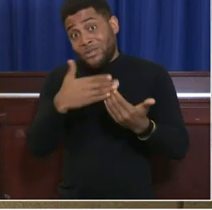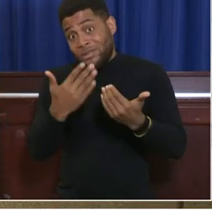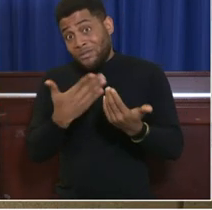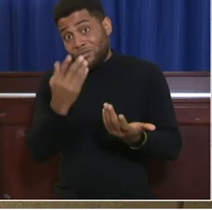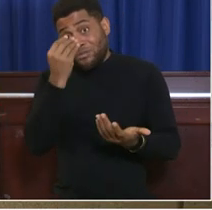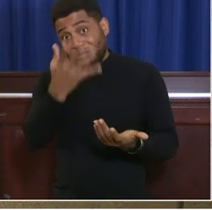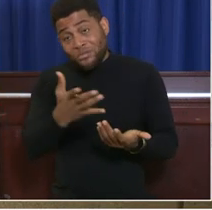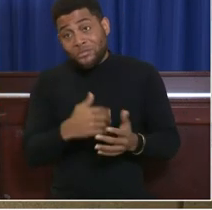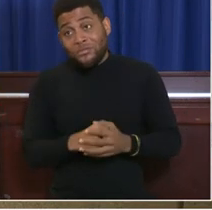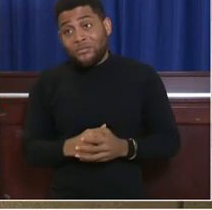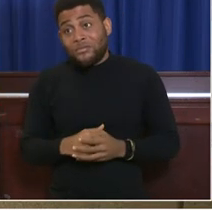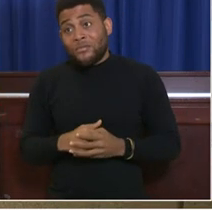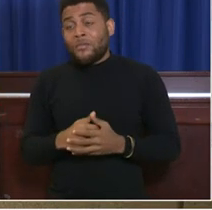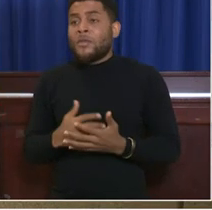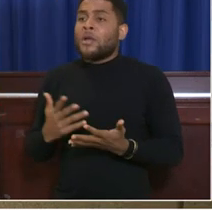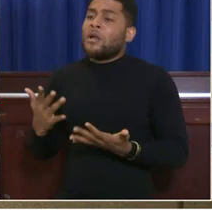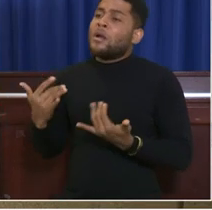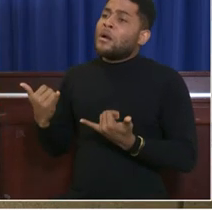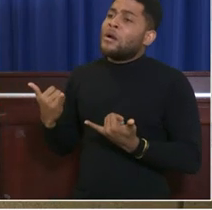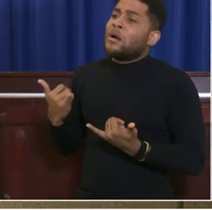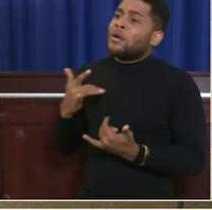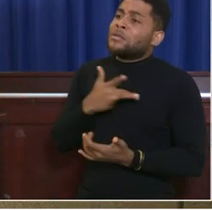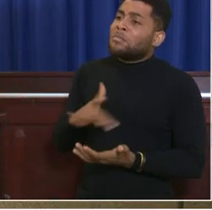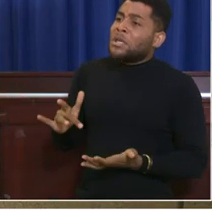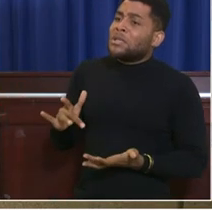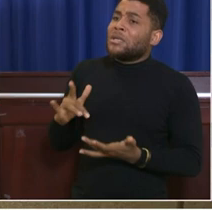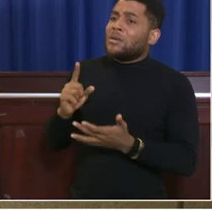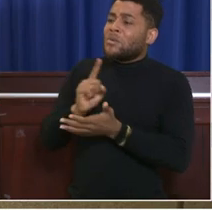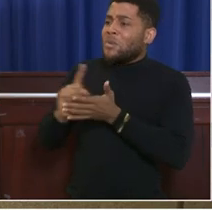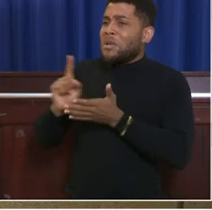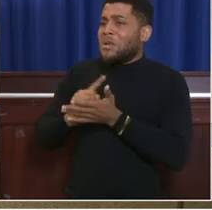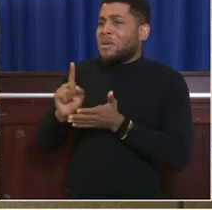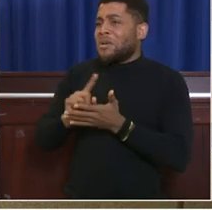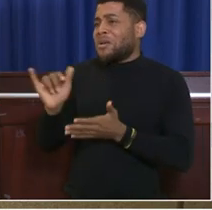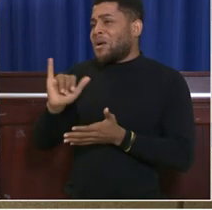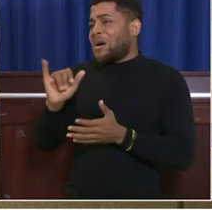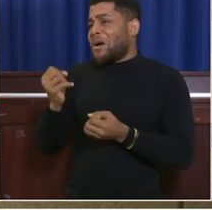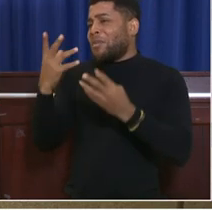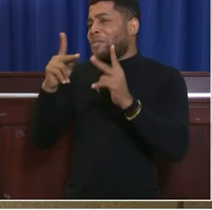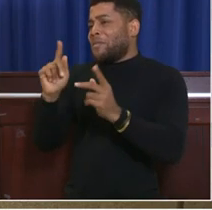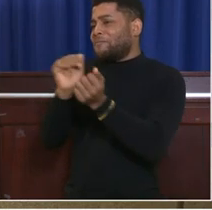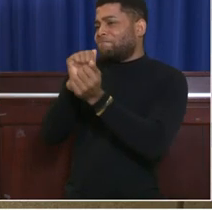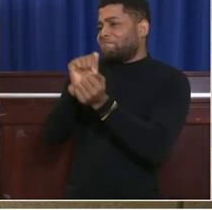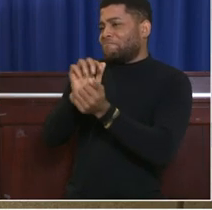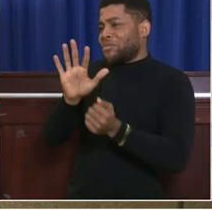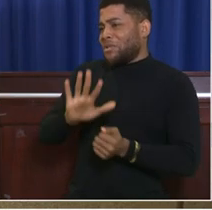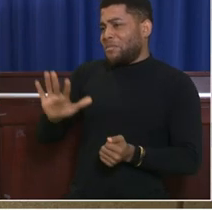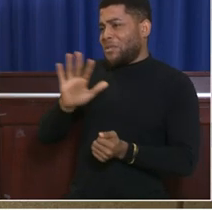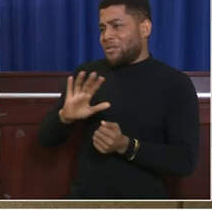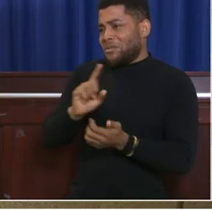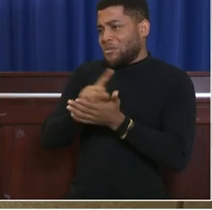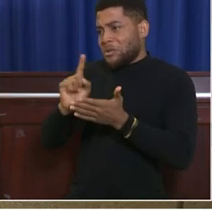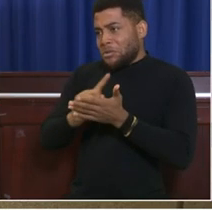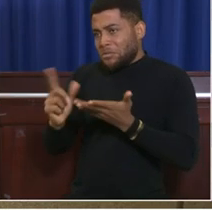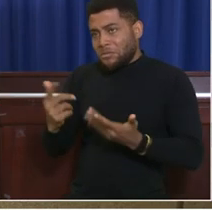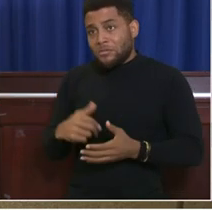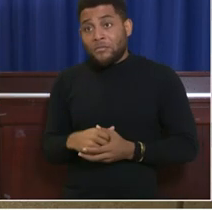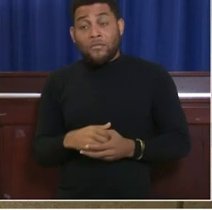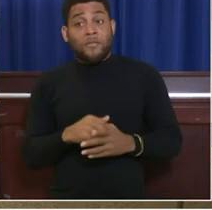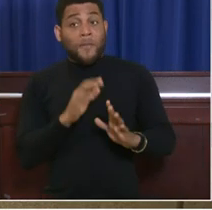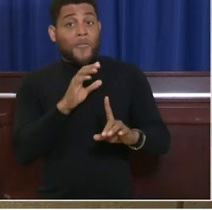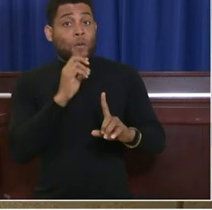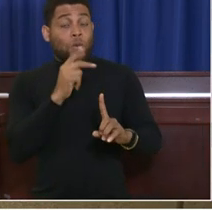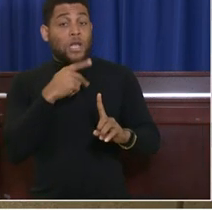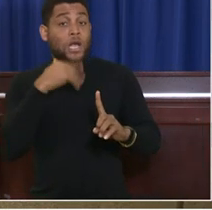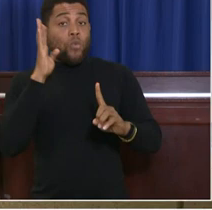arrest for reoffending, or what type of people would rise to the top of your list that you would go after? Let me Mostly make violent clear. offenders, Yeah, correct? let me make clear. CSOSA